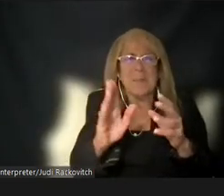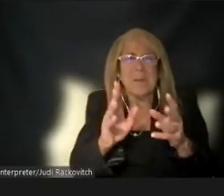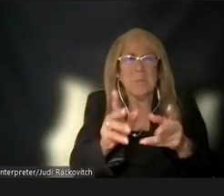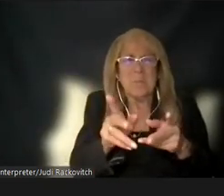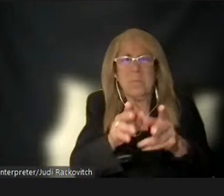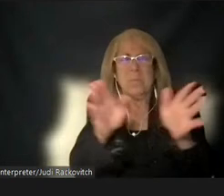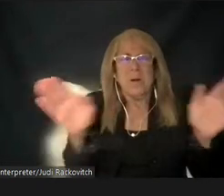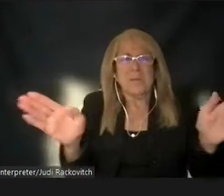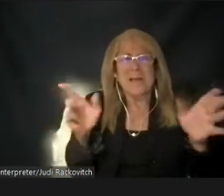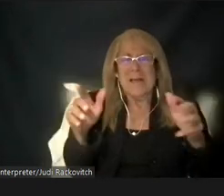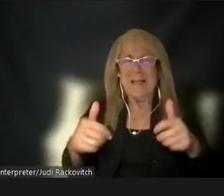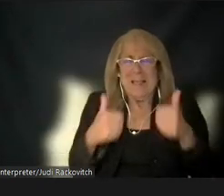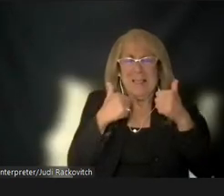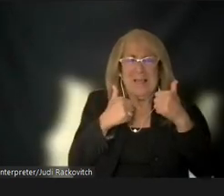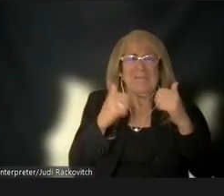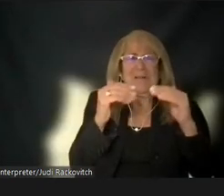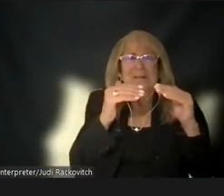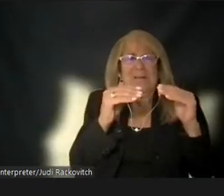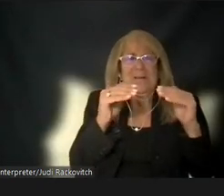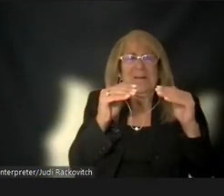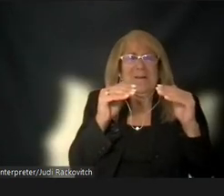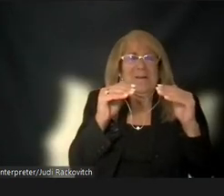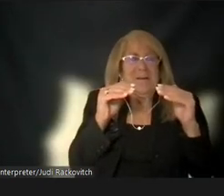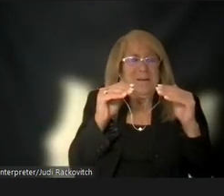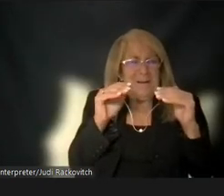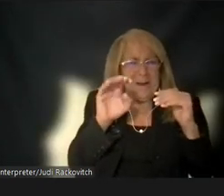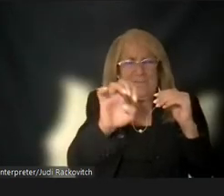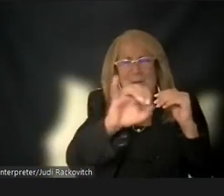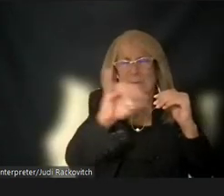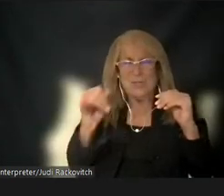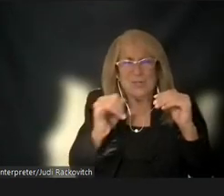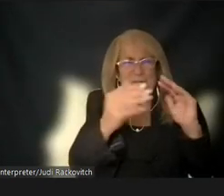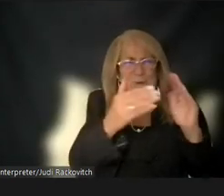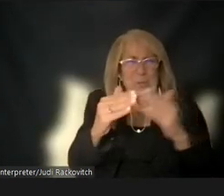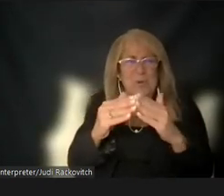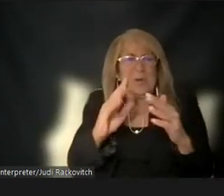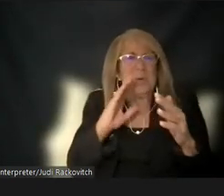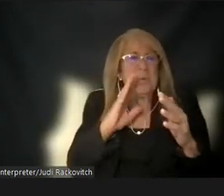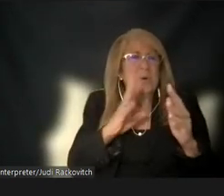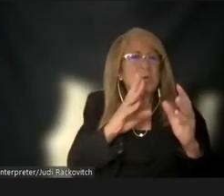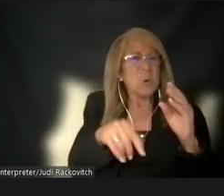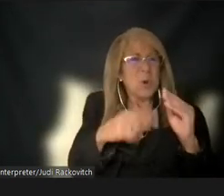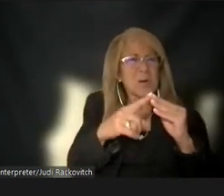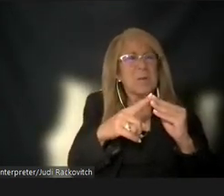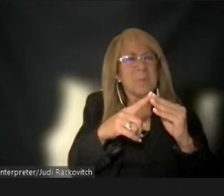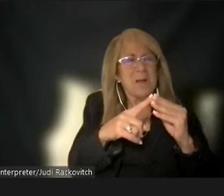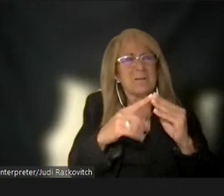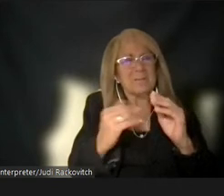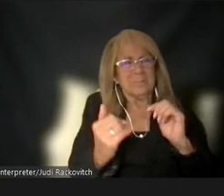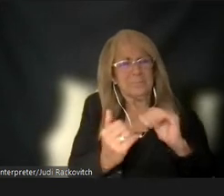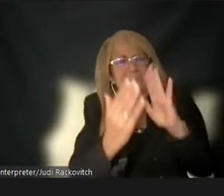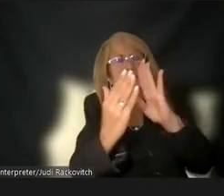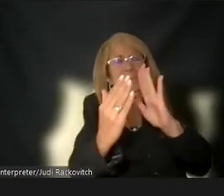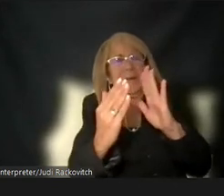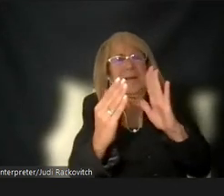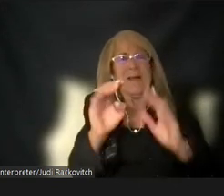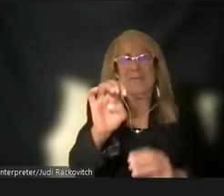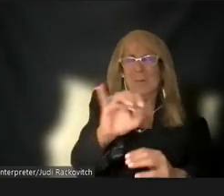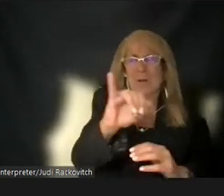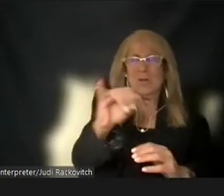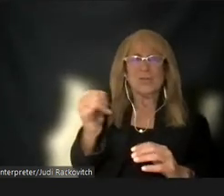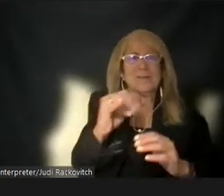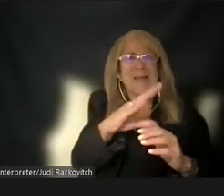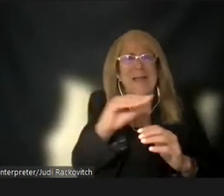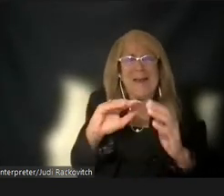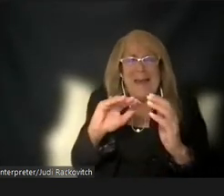justice communities, we're going to spend some time walking you through the federal requirements to address environmental justice and some of the tools we'll be using to engage with